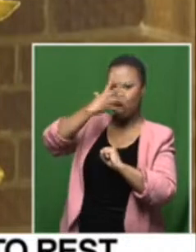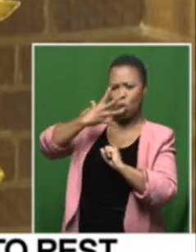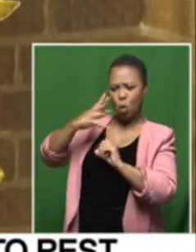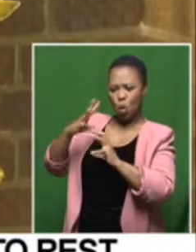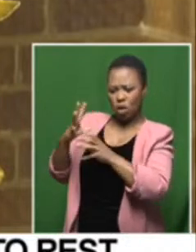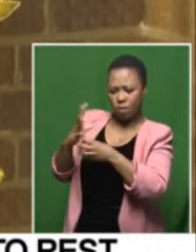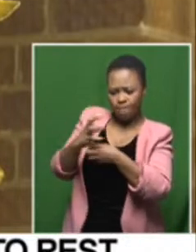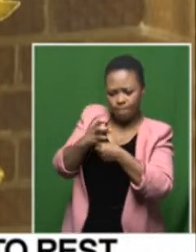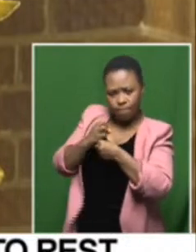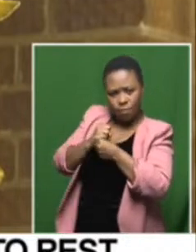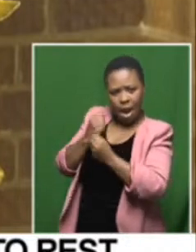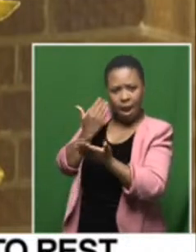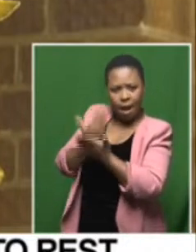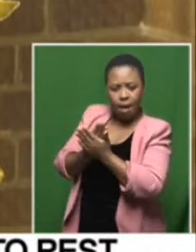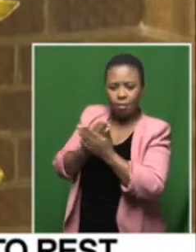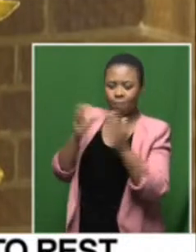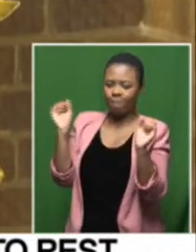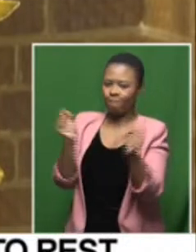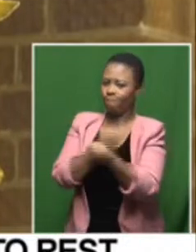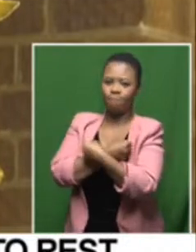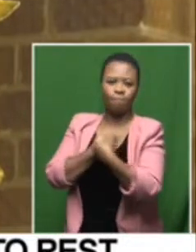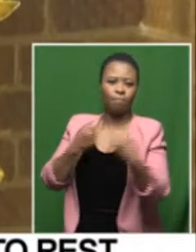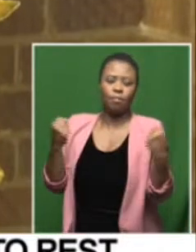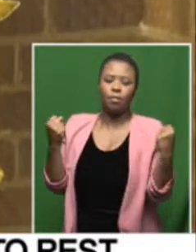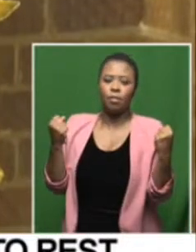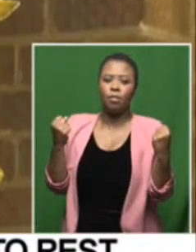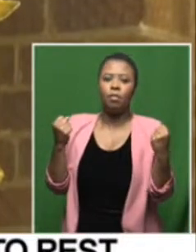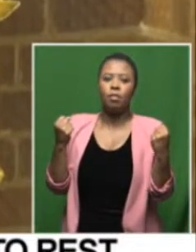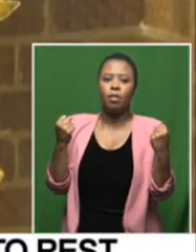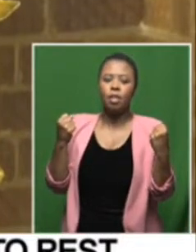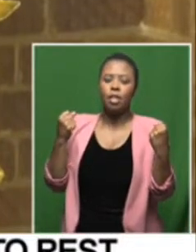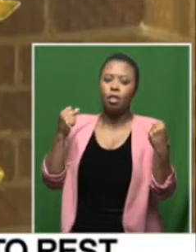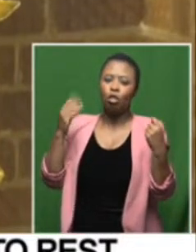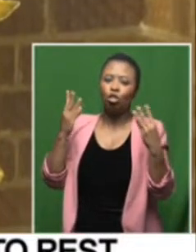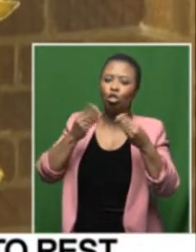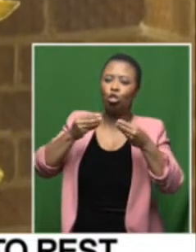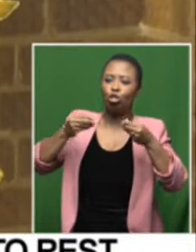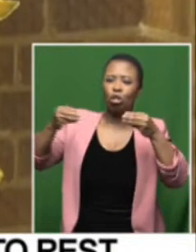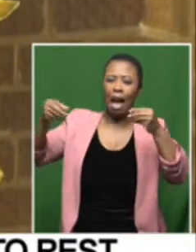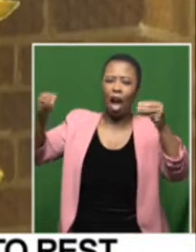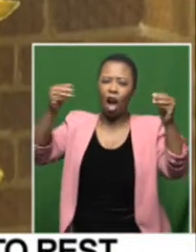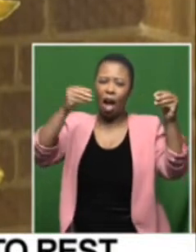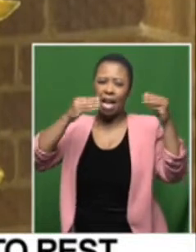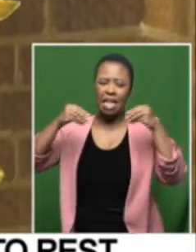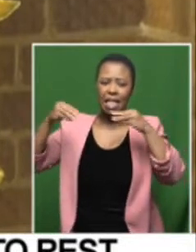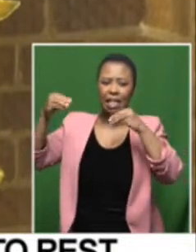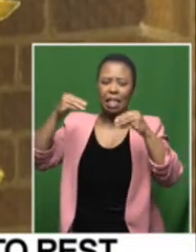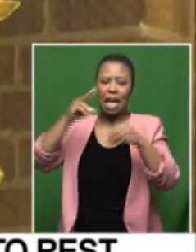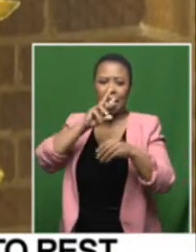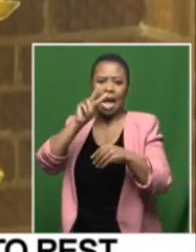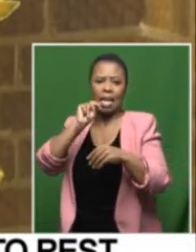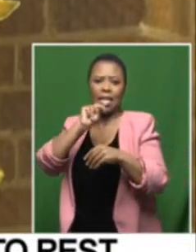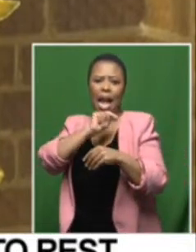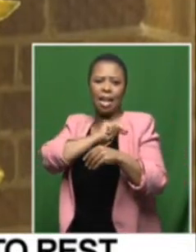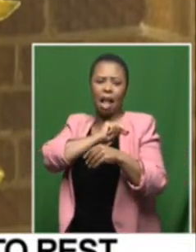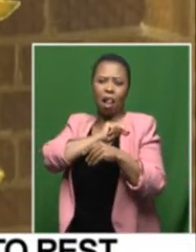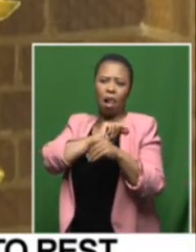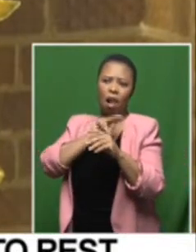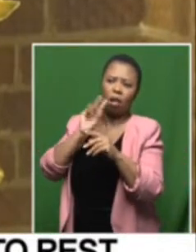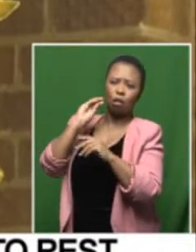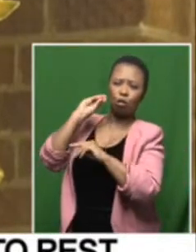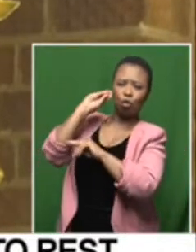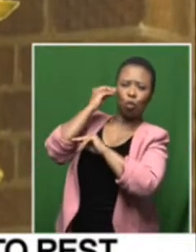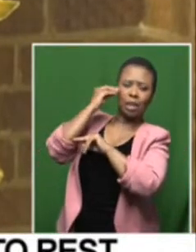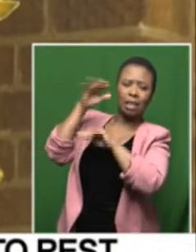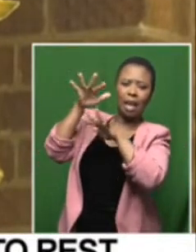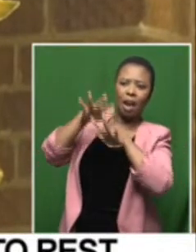contained. That dusty and dull August on Natal's inviting valleys,